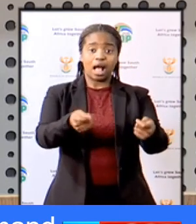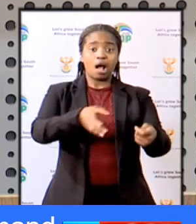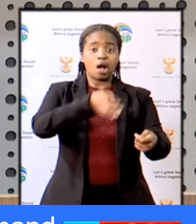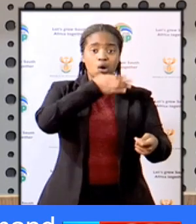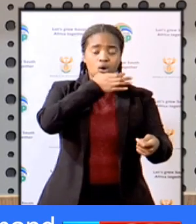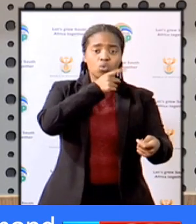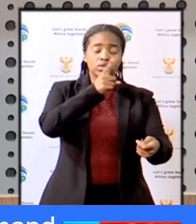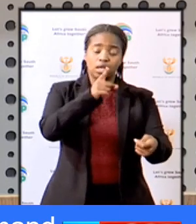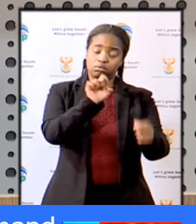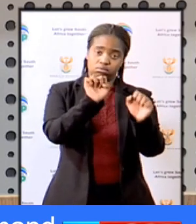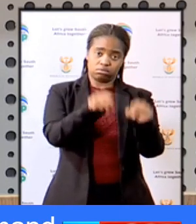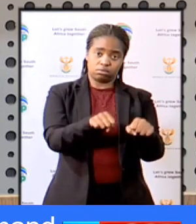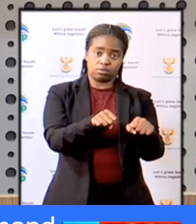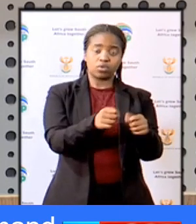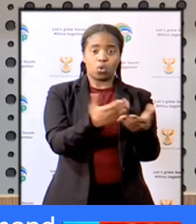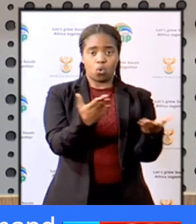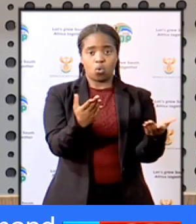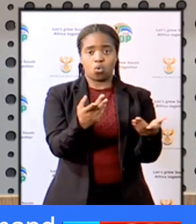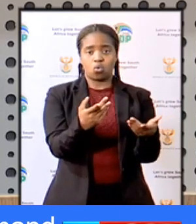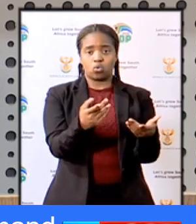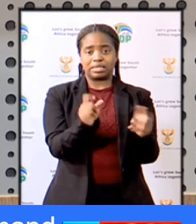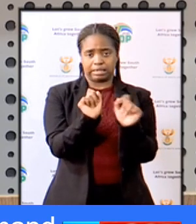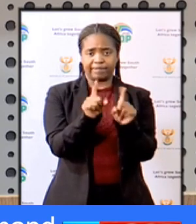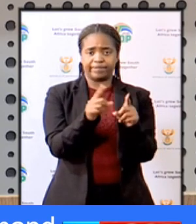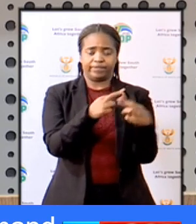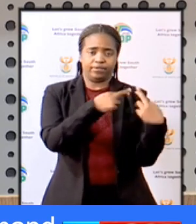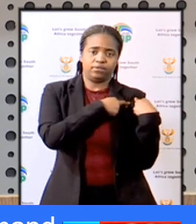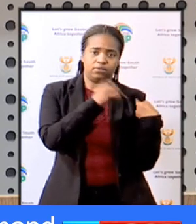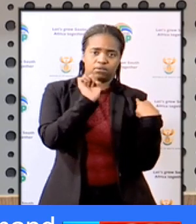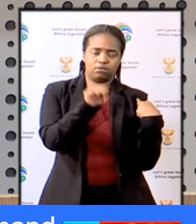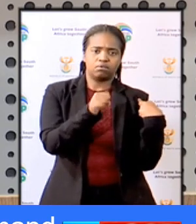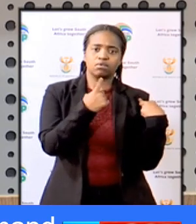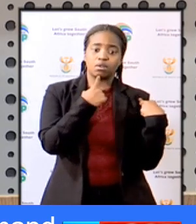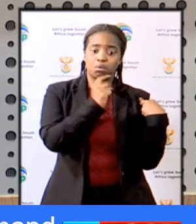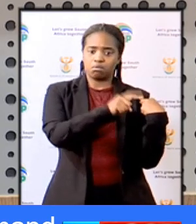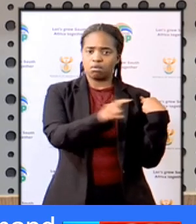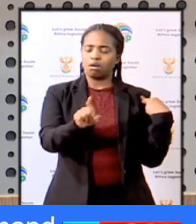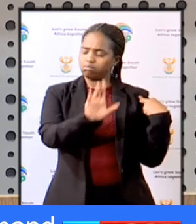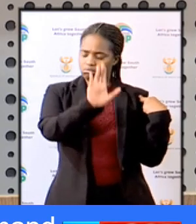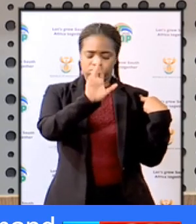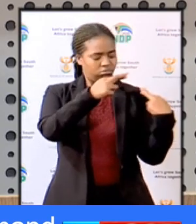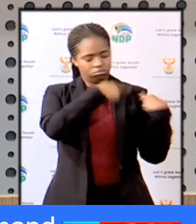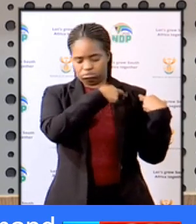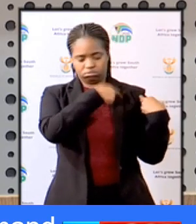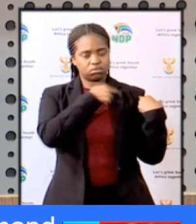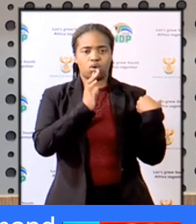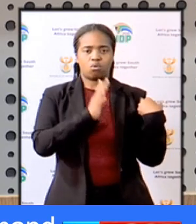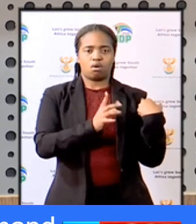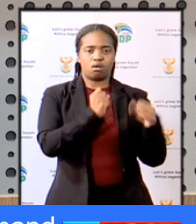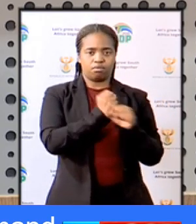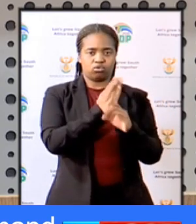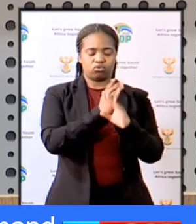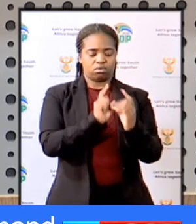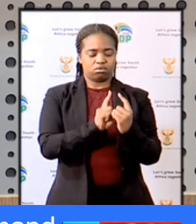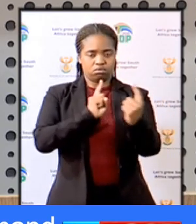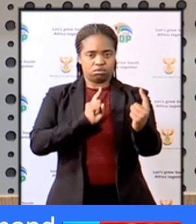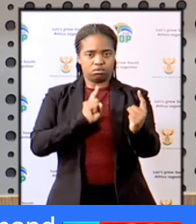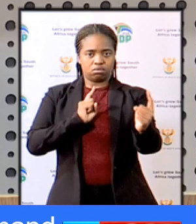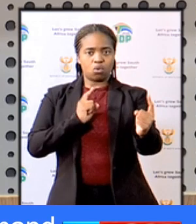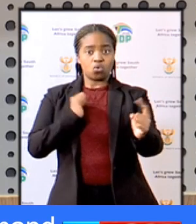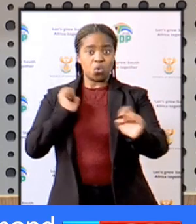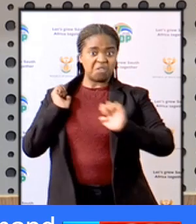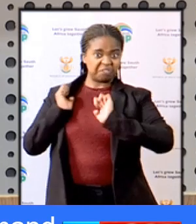either regulate this matter or you can self-regulate. They have indicated that they will take firm steps to reduce that